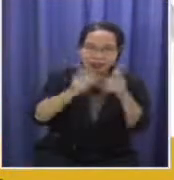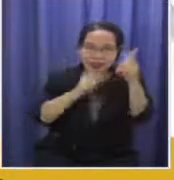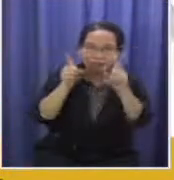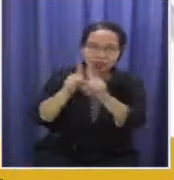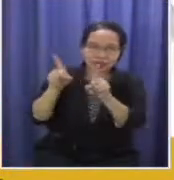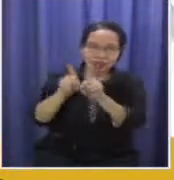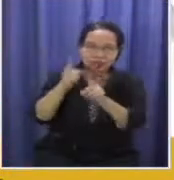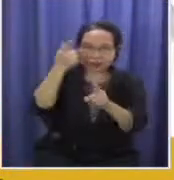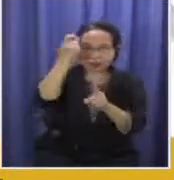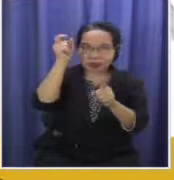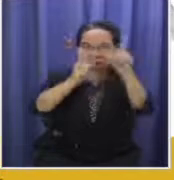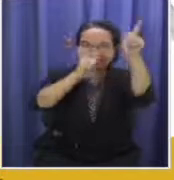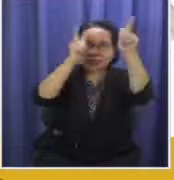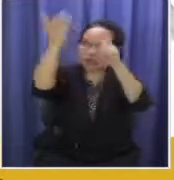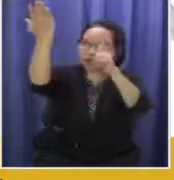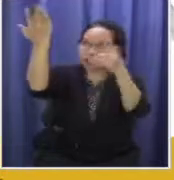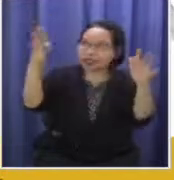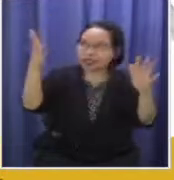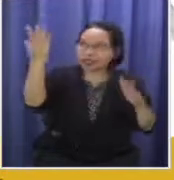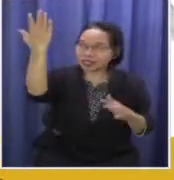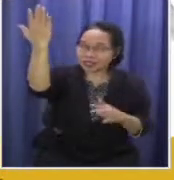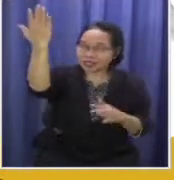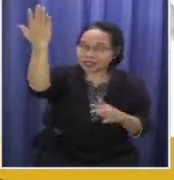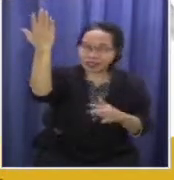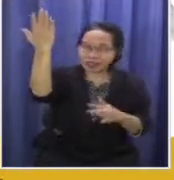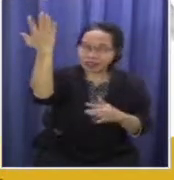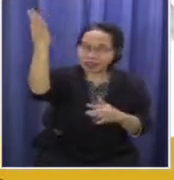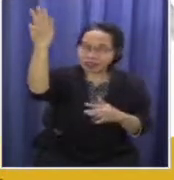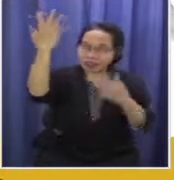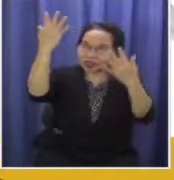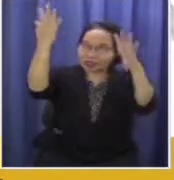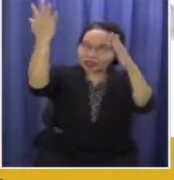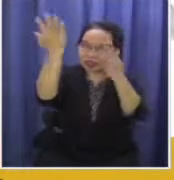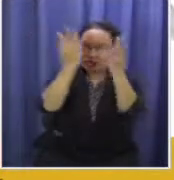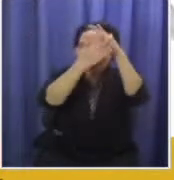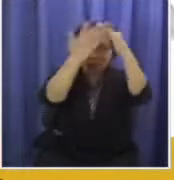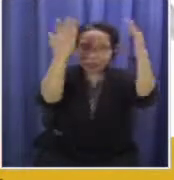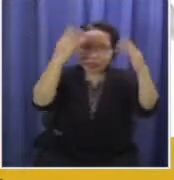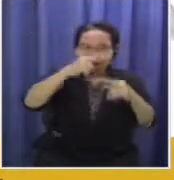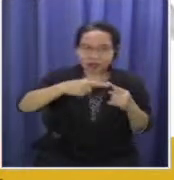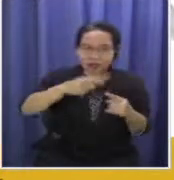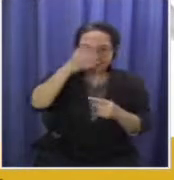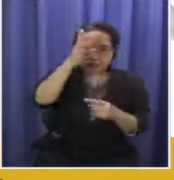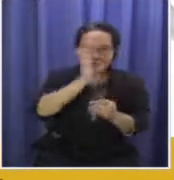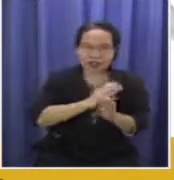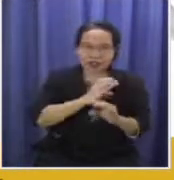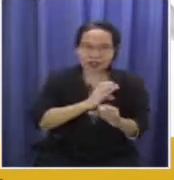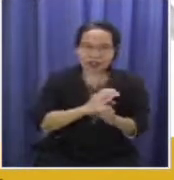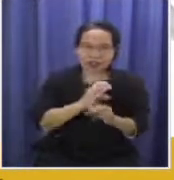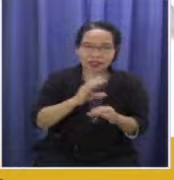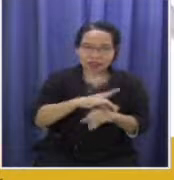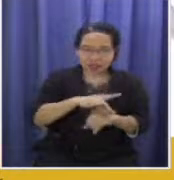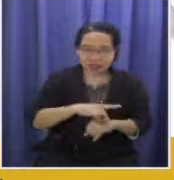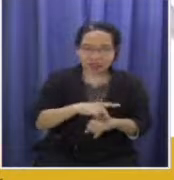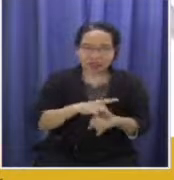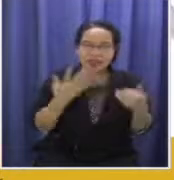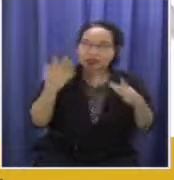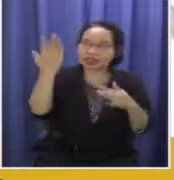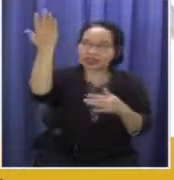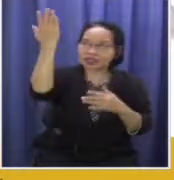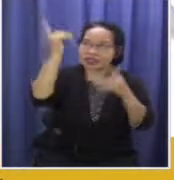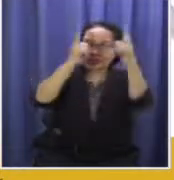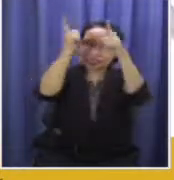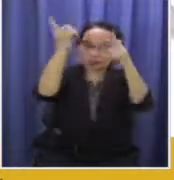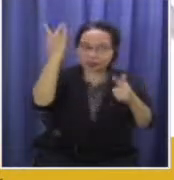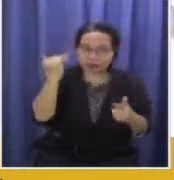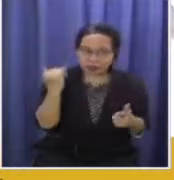the stars are there already when God created the earth.